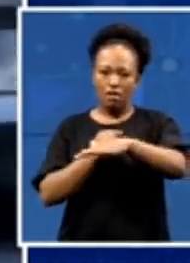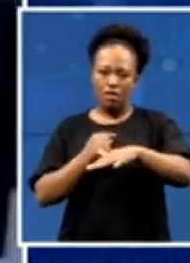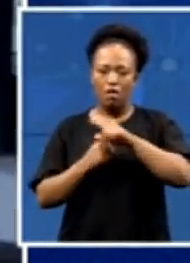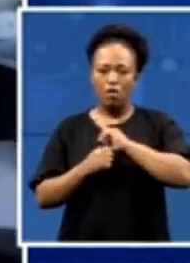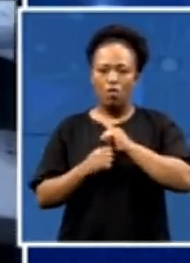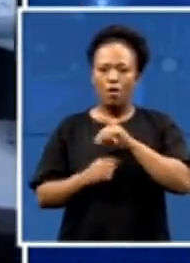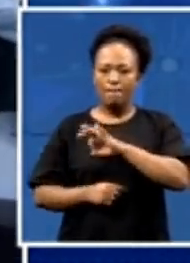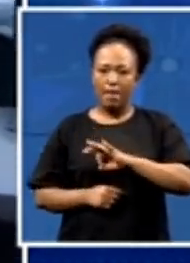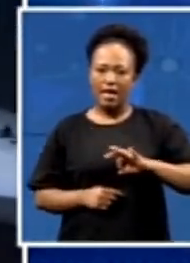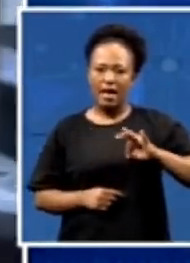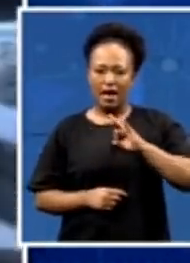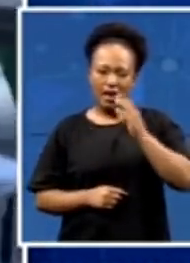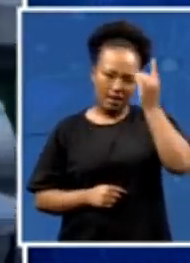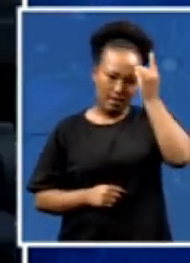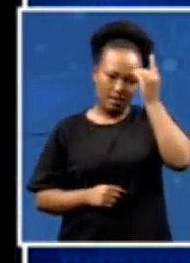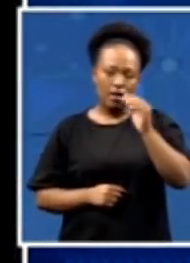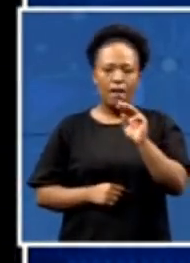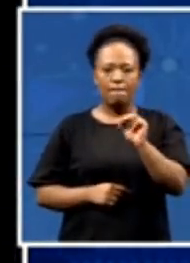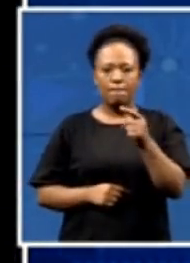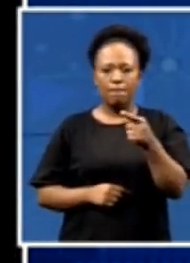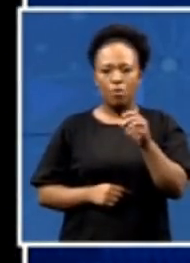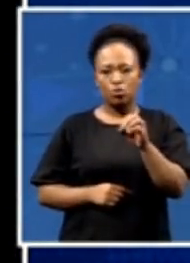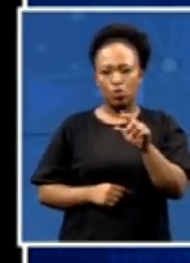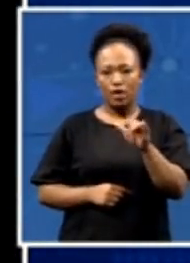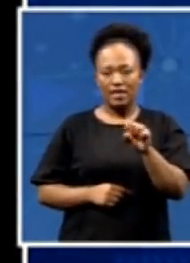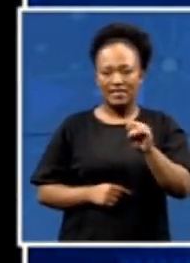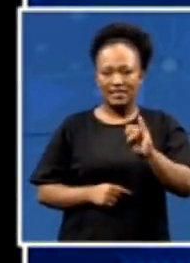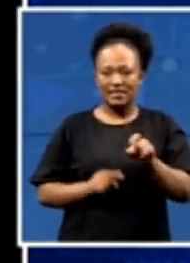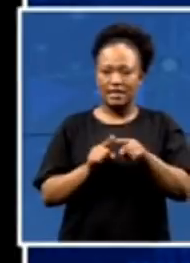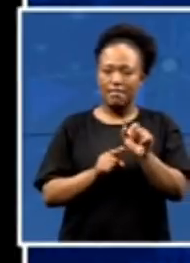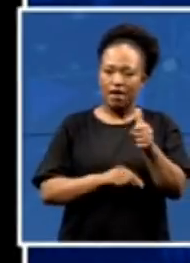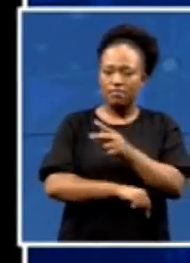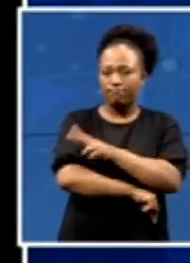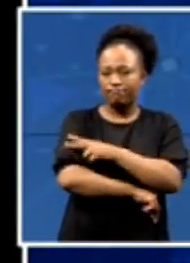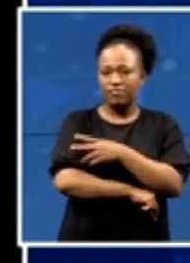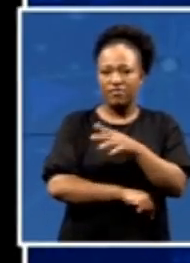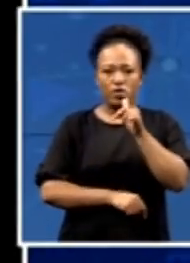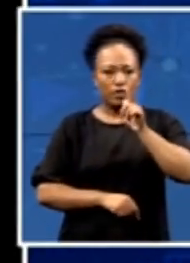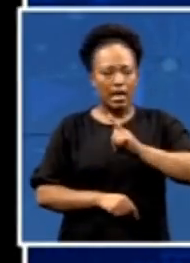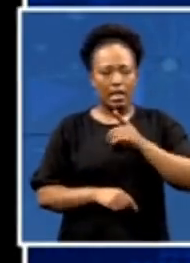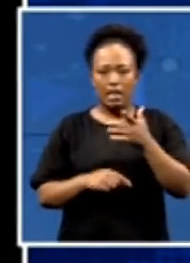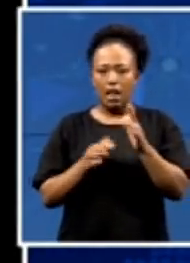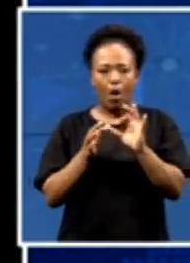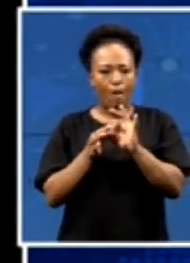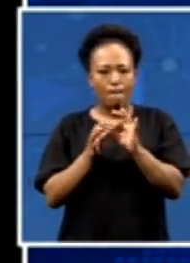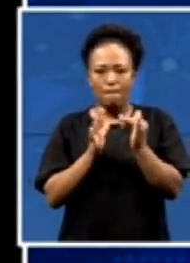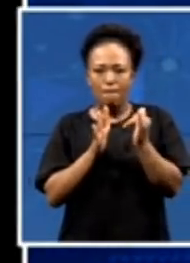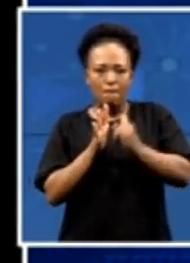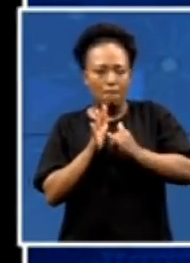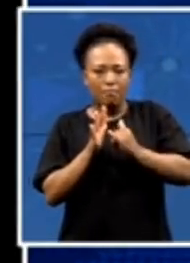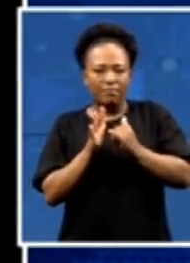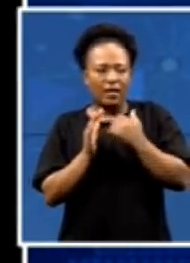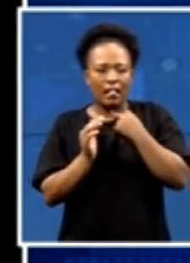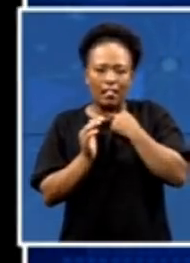Nxolisi Kaunda, as well as some officials, they told me that they are also locked out. They are not able to do that, so they may be doing